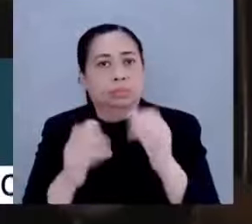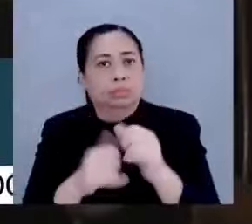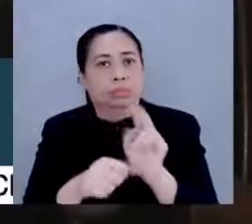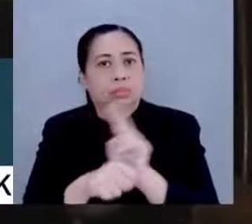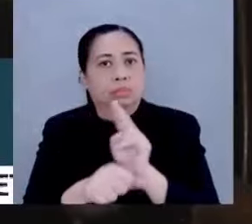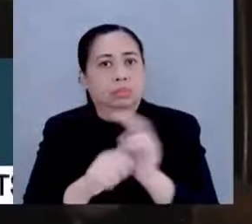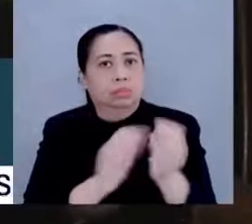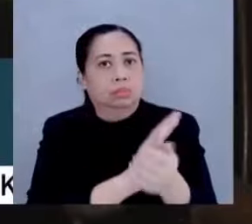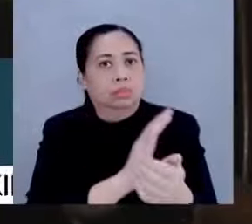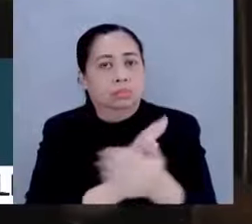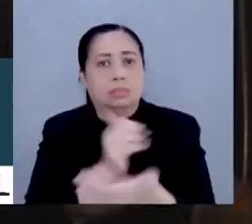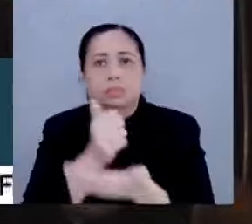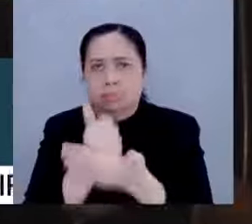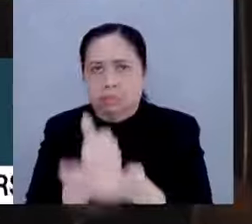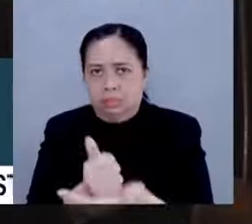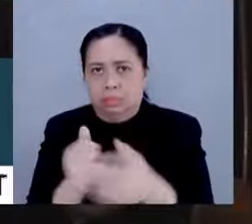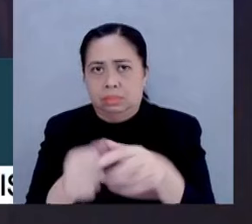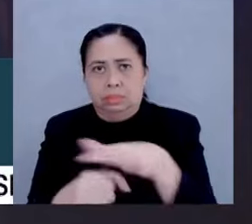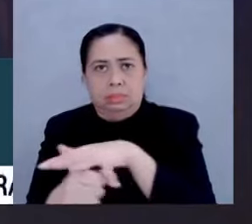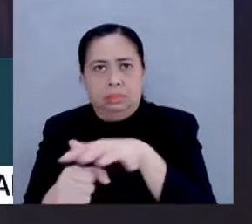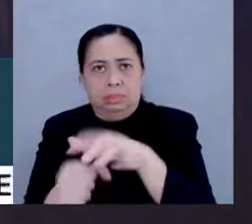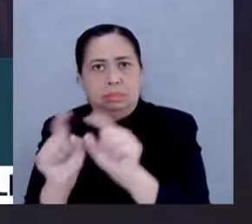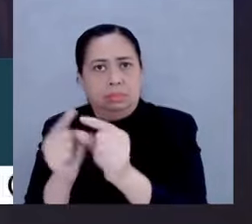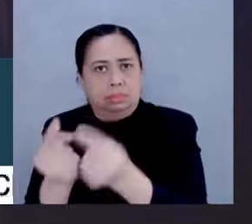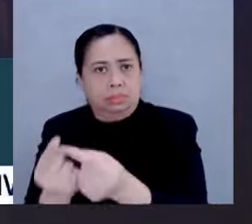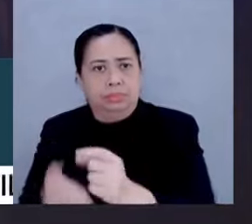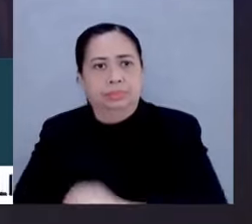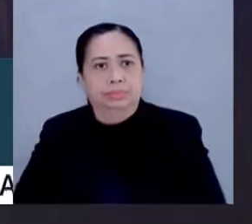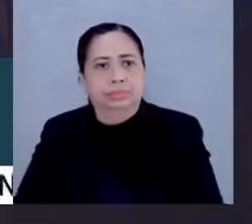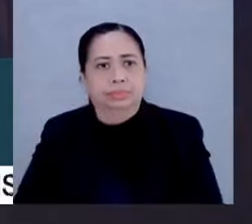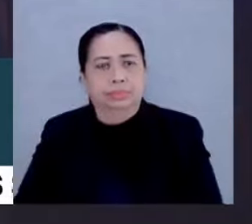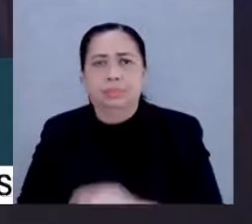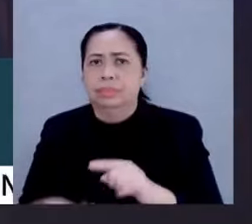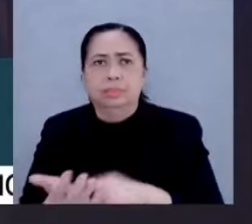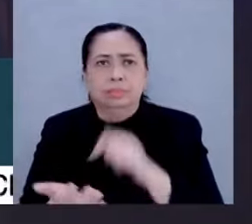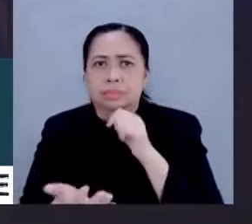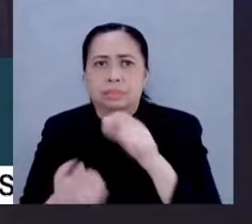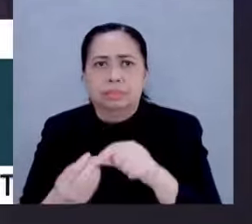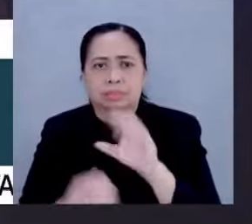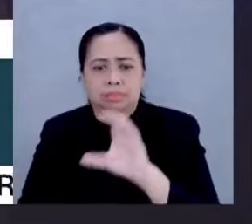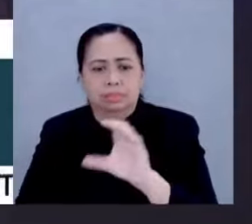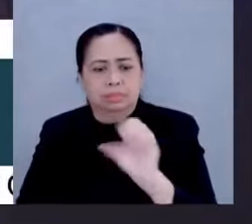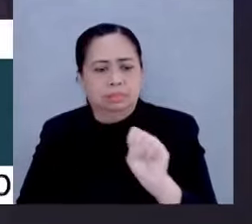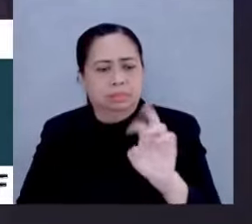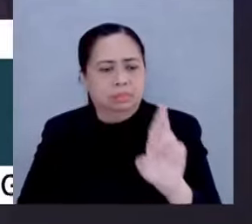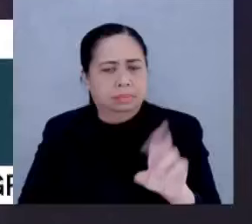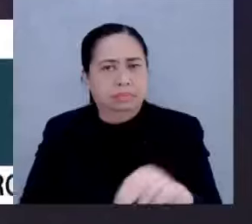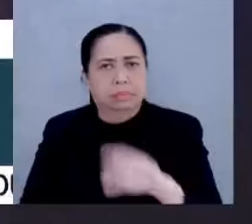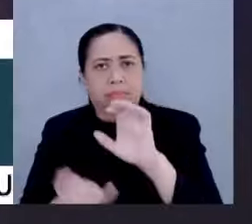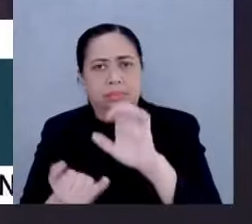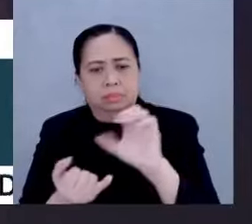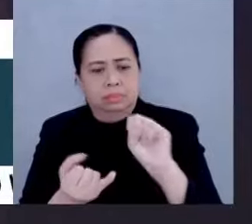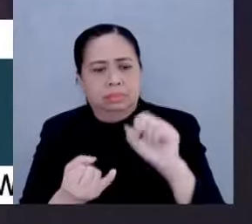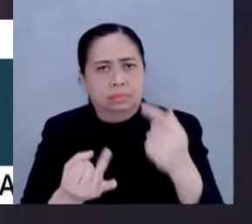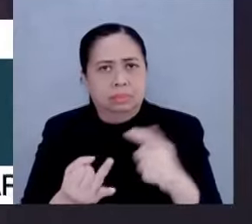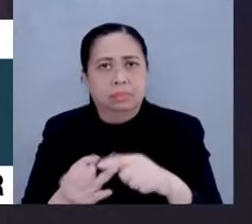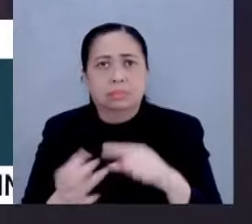expertise to help a particular sector. This is not about CSR or ESG. This is